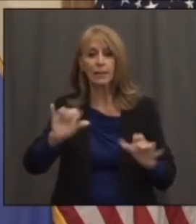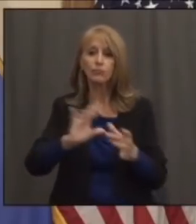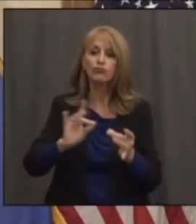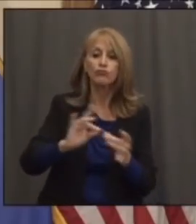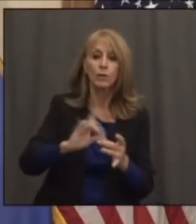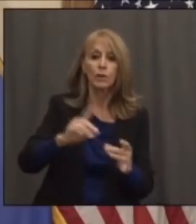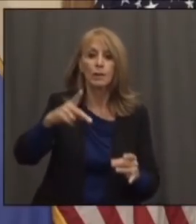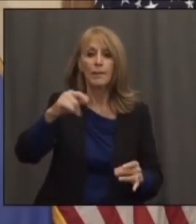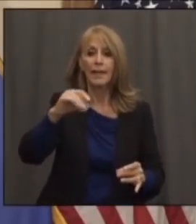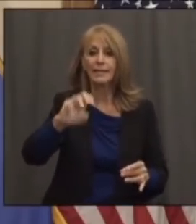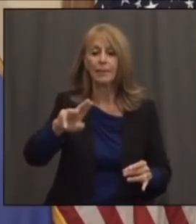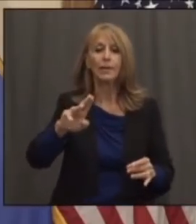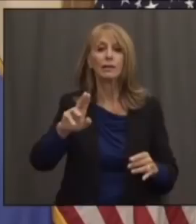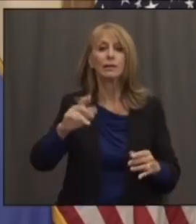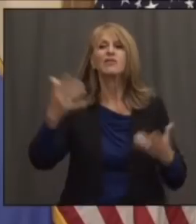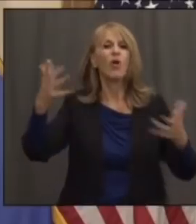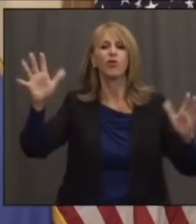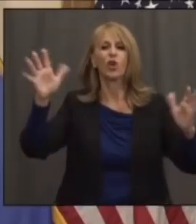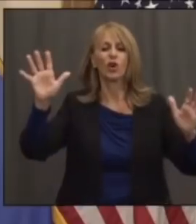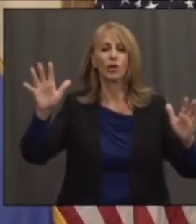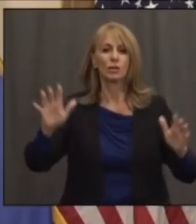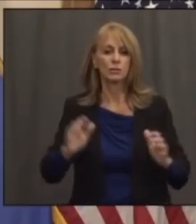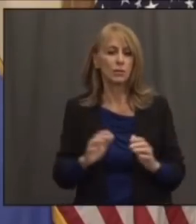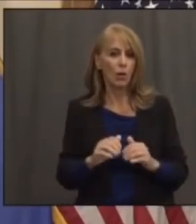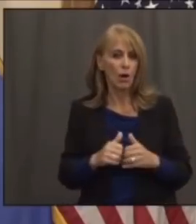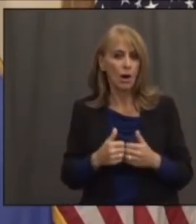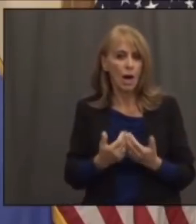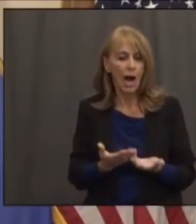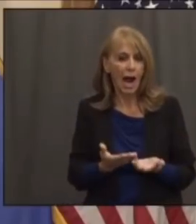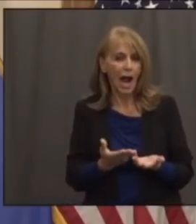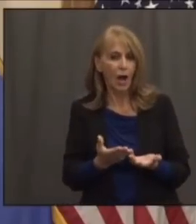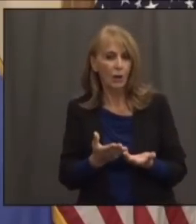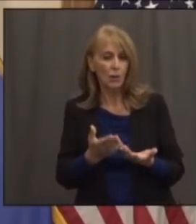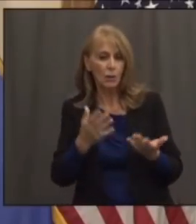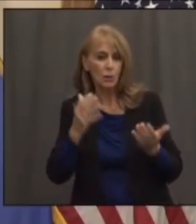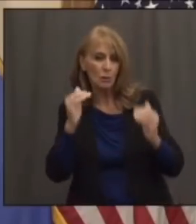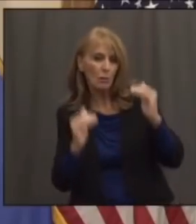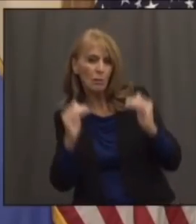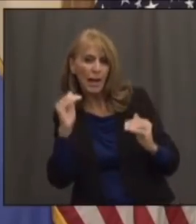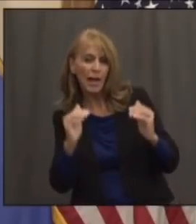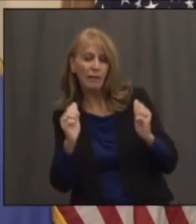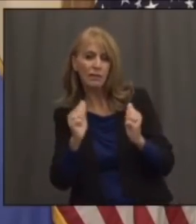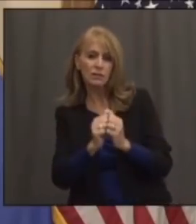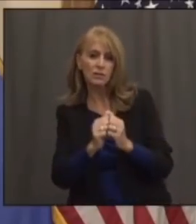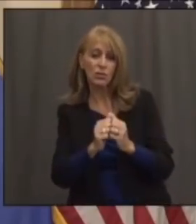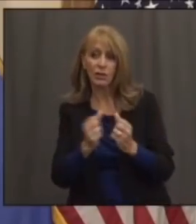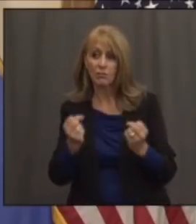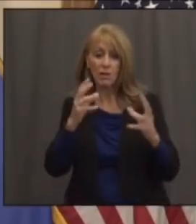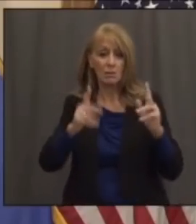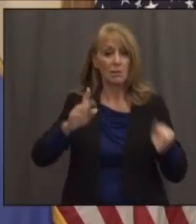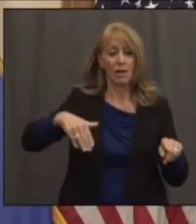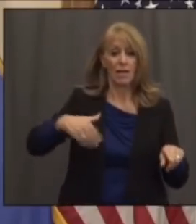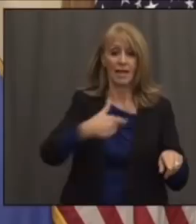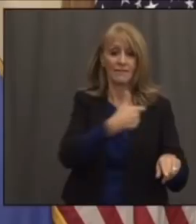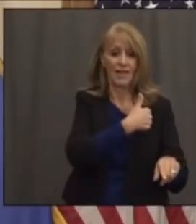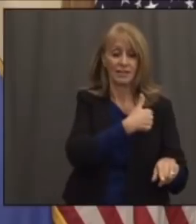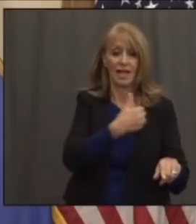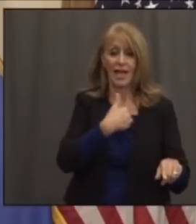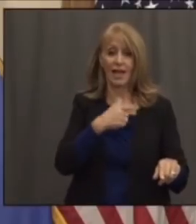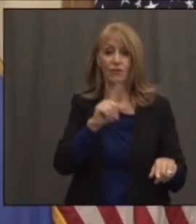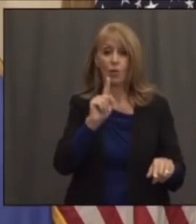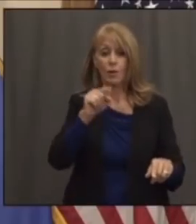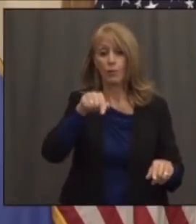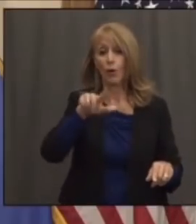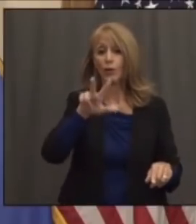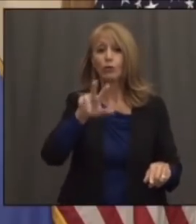about the pandemic in the past tense. So how do you kind of square that with the high number of people who still aren't vaccinated? We have more than 1.3